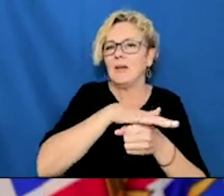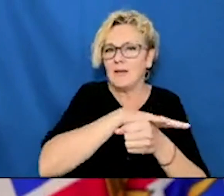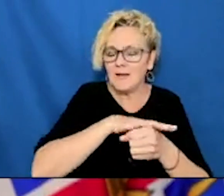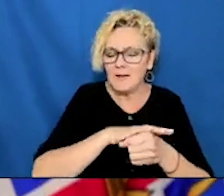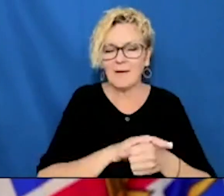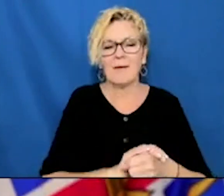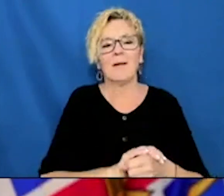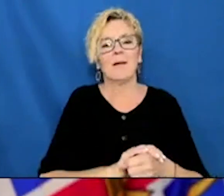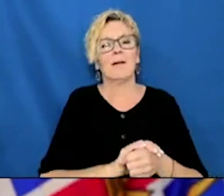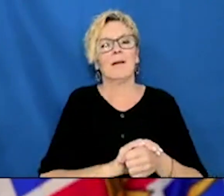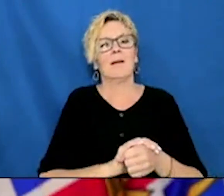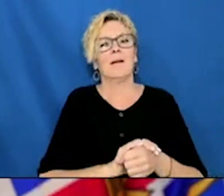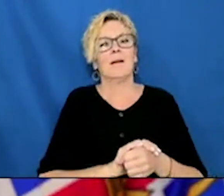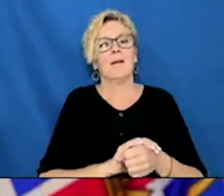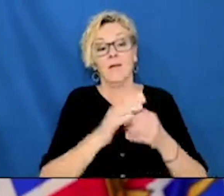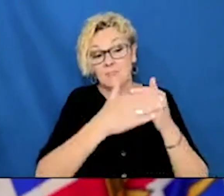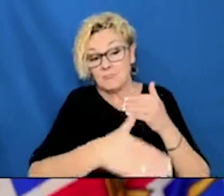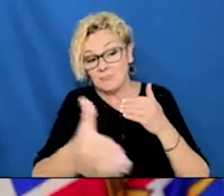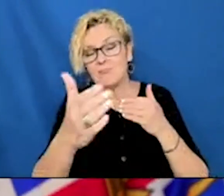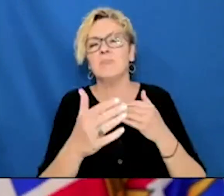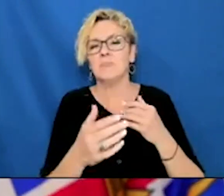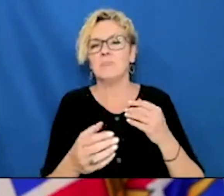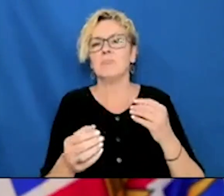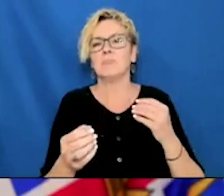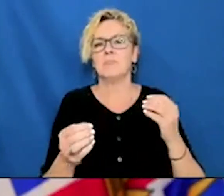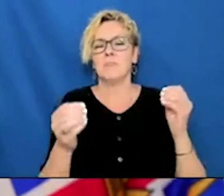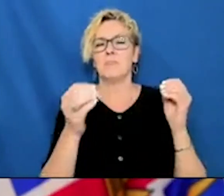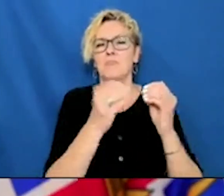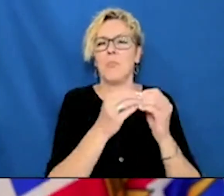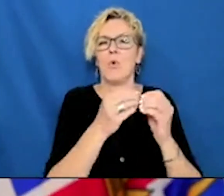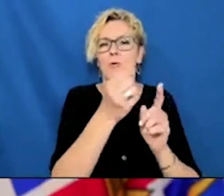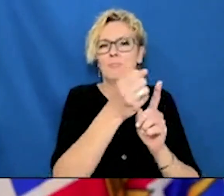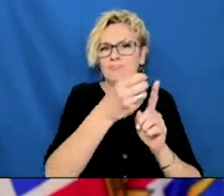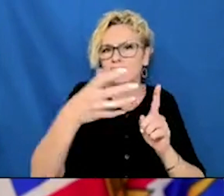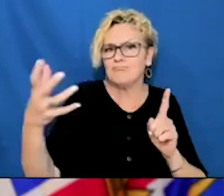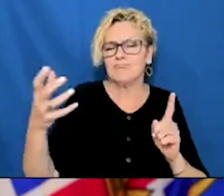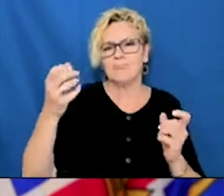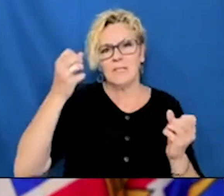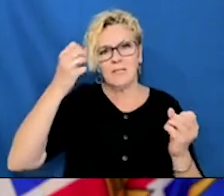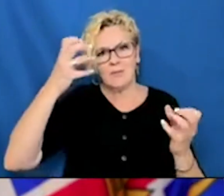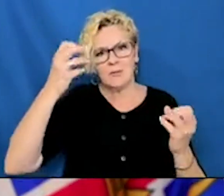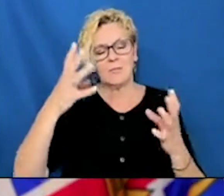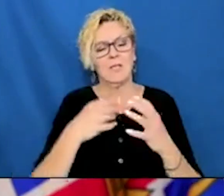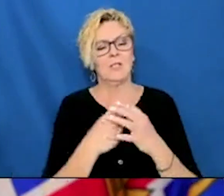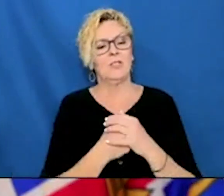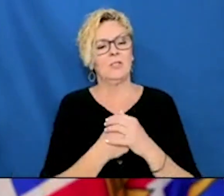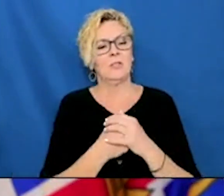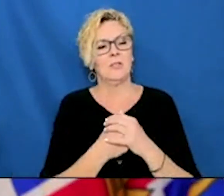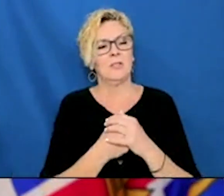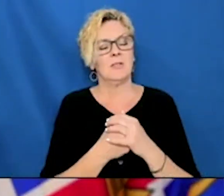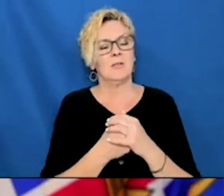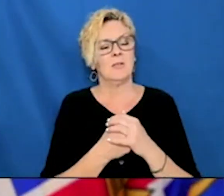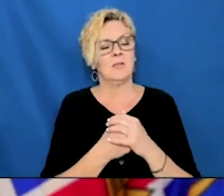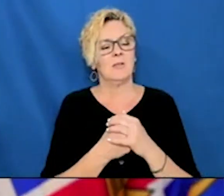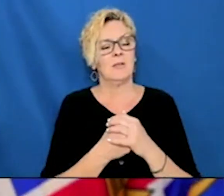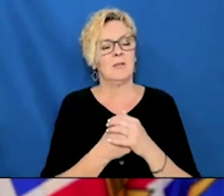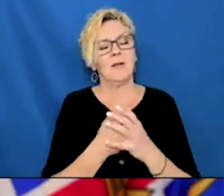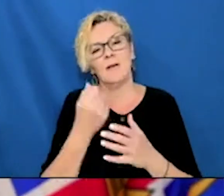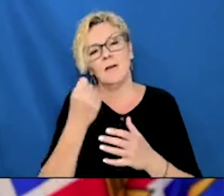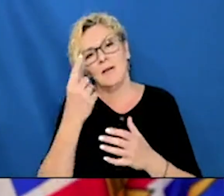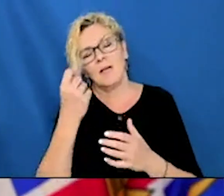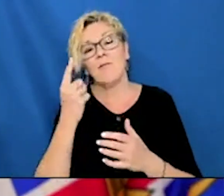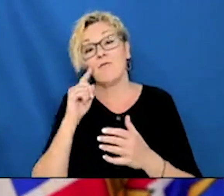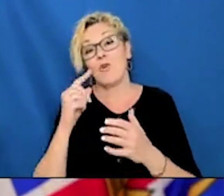interactive, but that has not been able to be pulled together quite yet. So we'll be posting the static maps, and